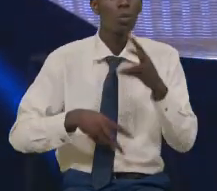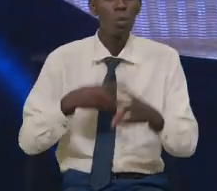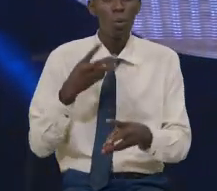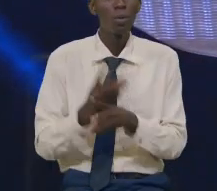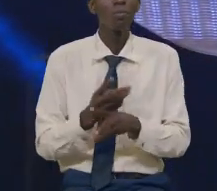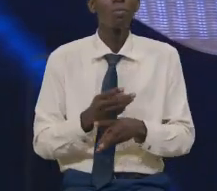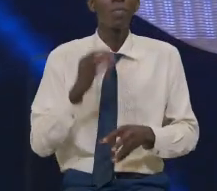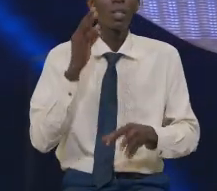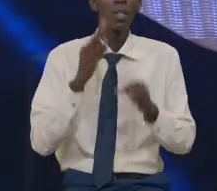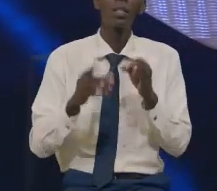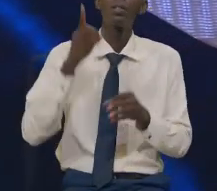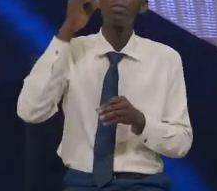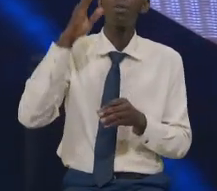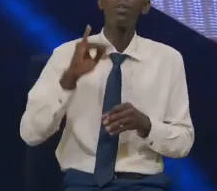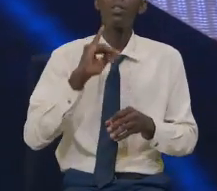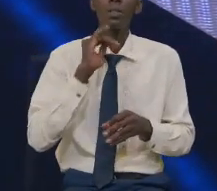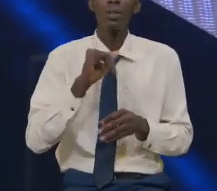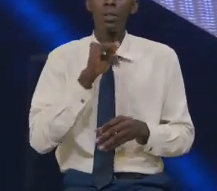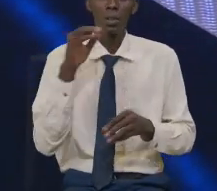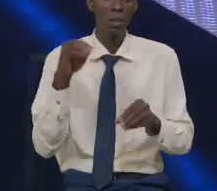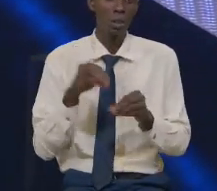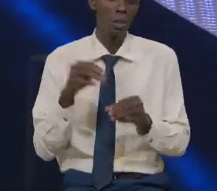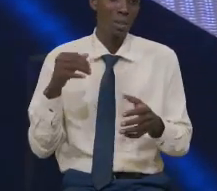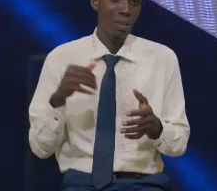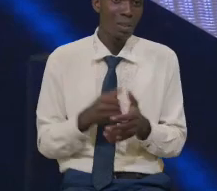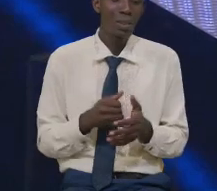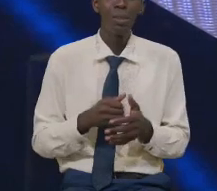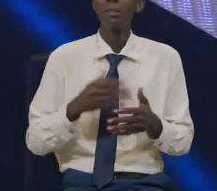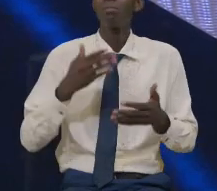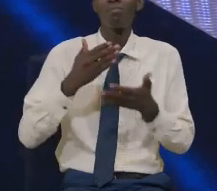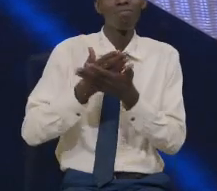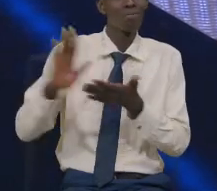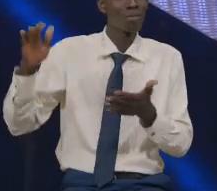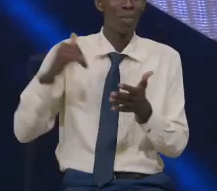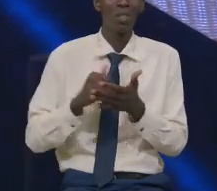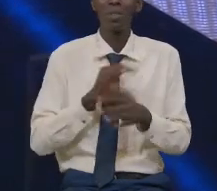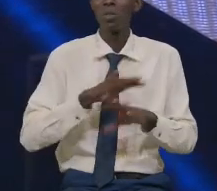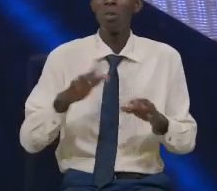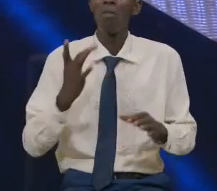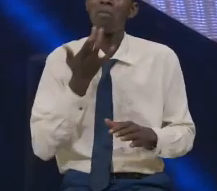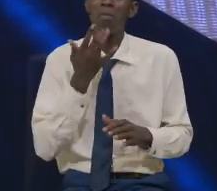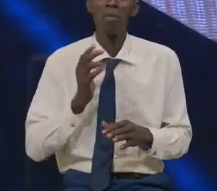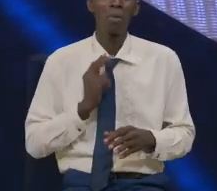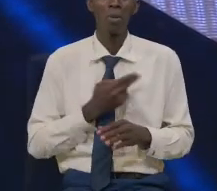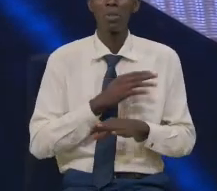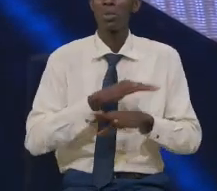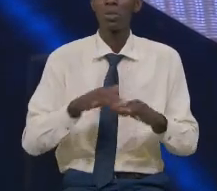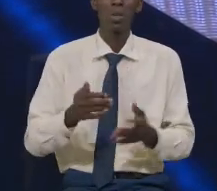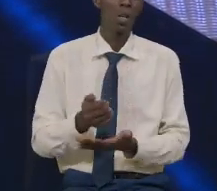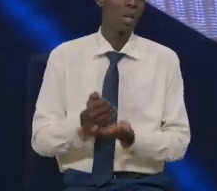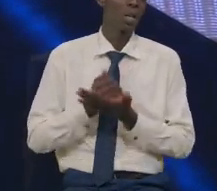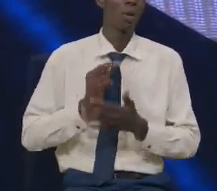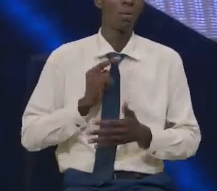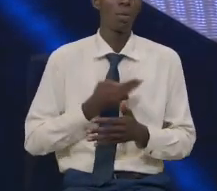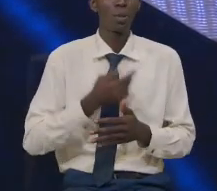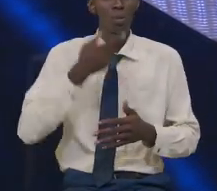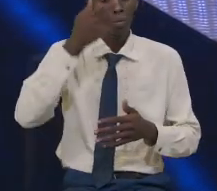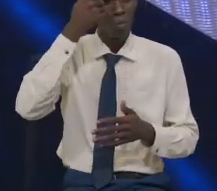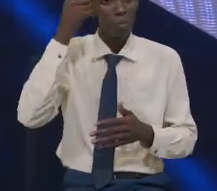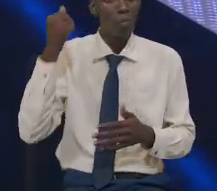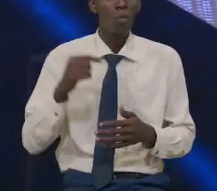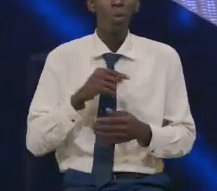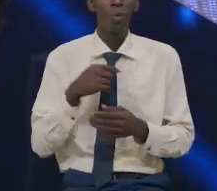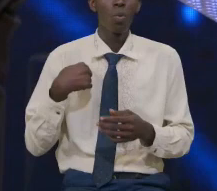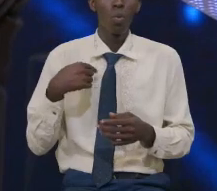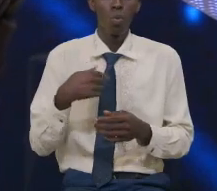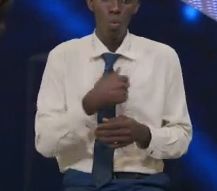God is not in it, reject it. It doesn't favor us. It doesn't help us, because we